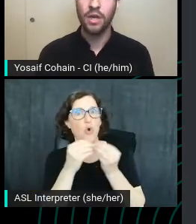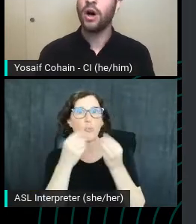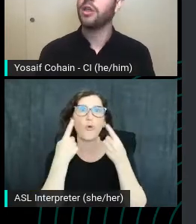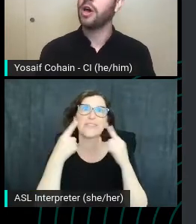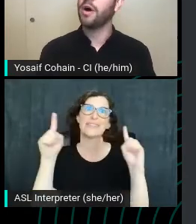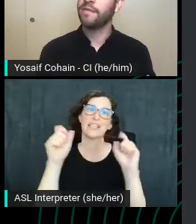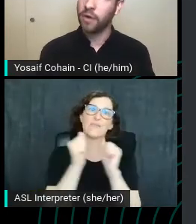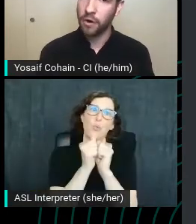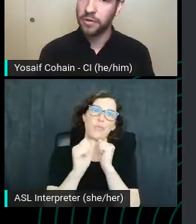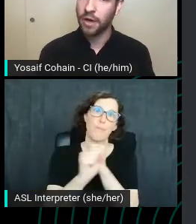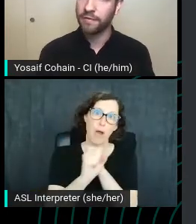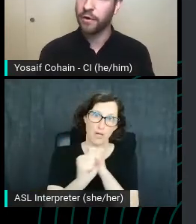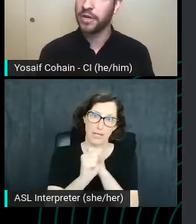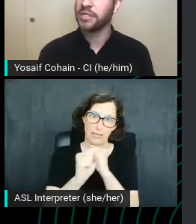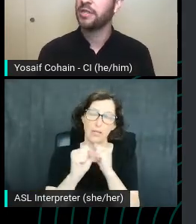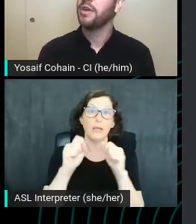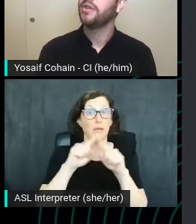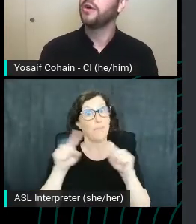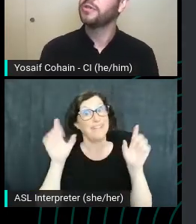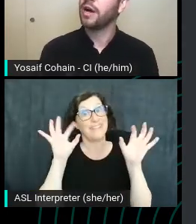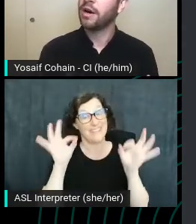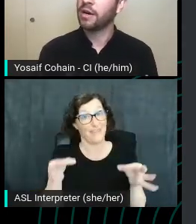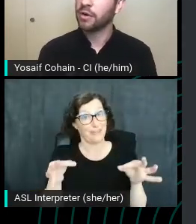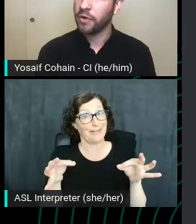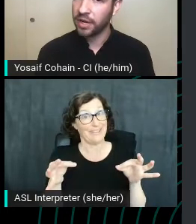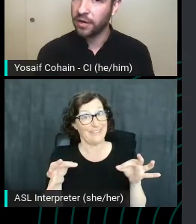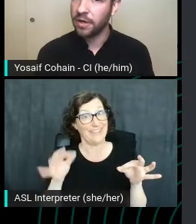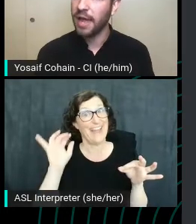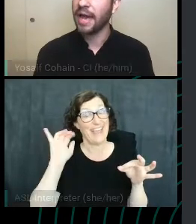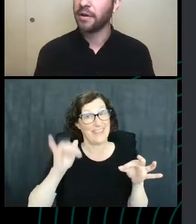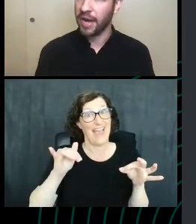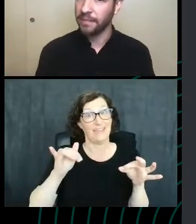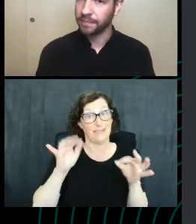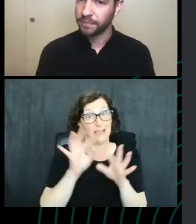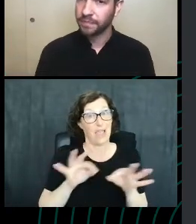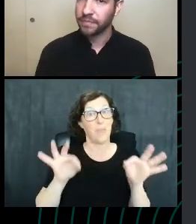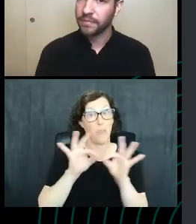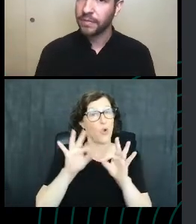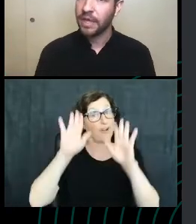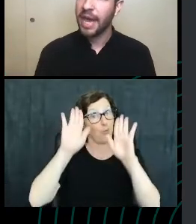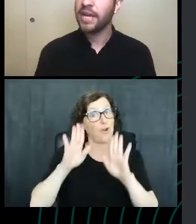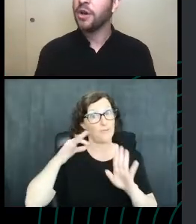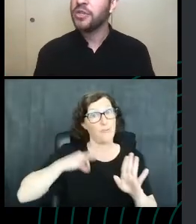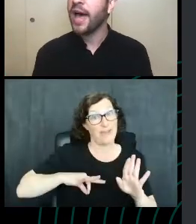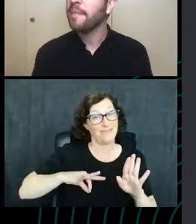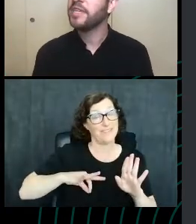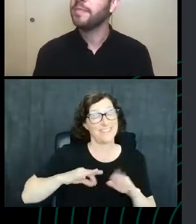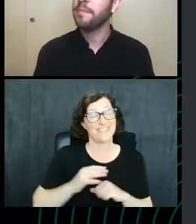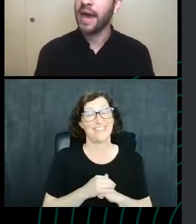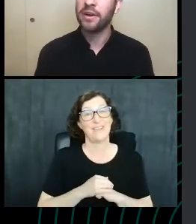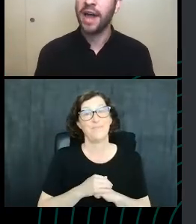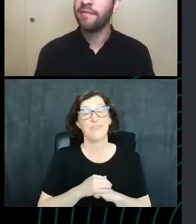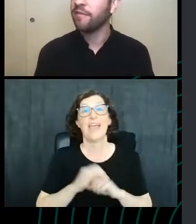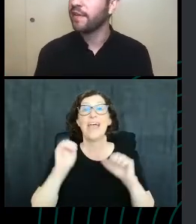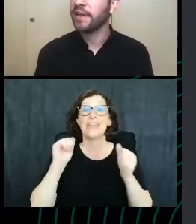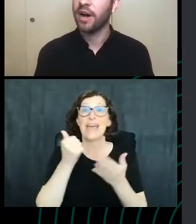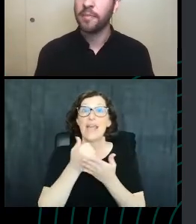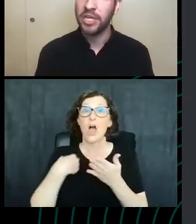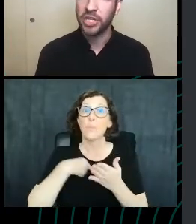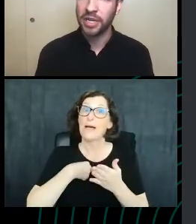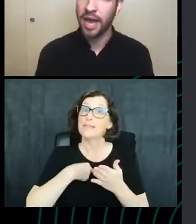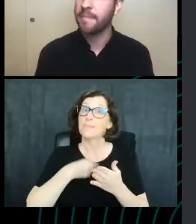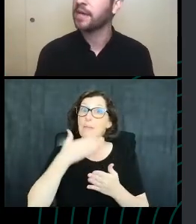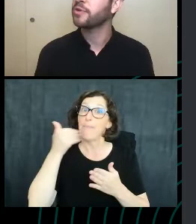initiatives, although of course, those are critical and great. It can also help us be better at fulfilling